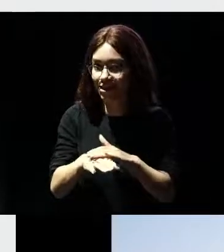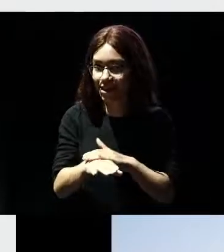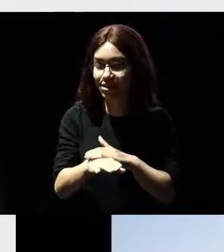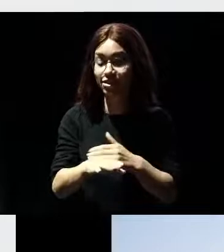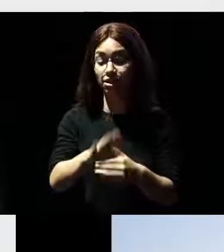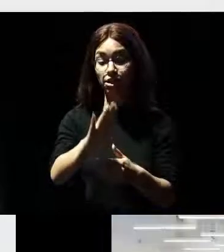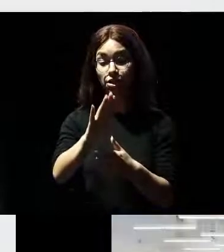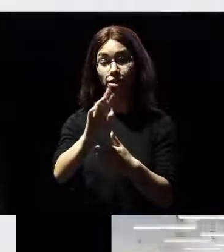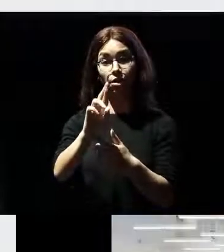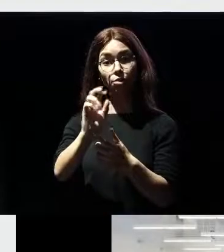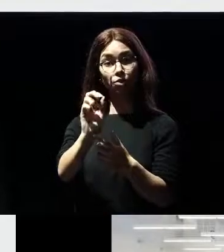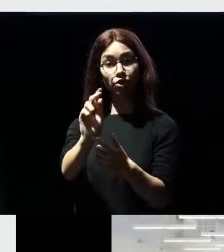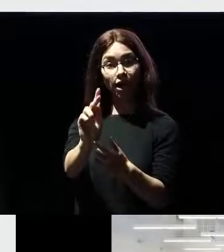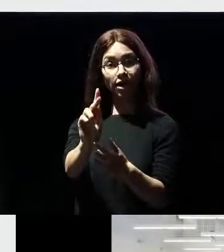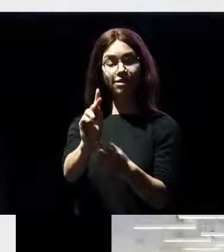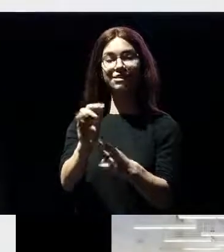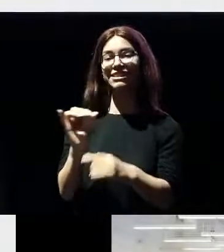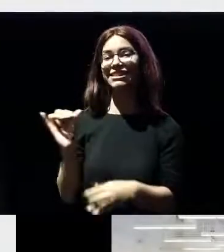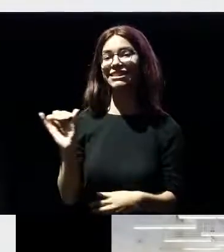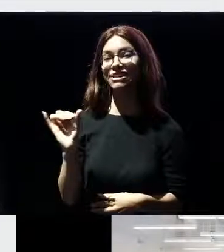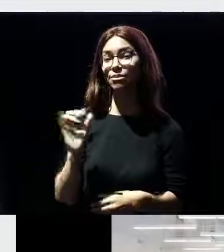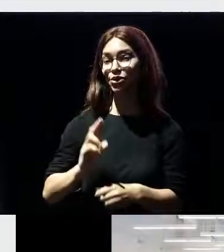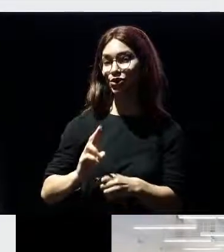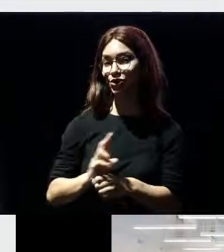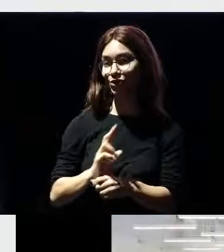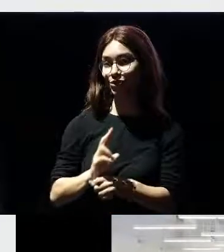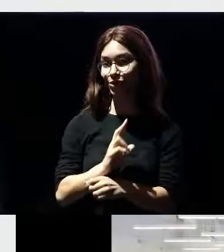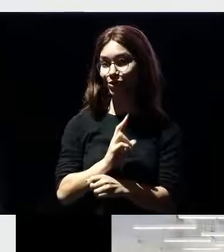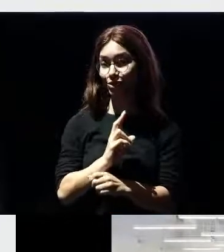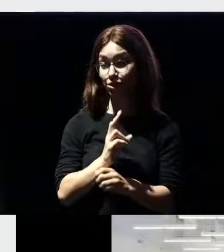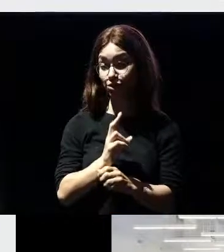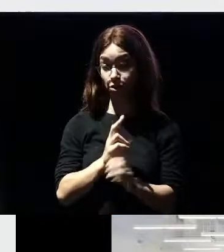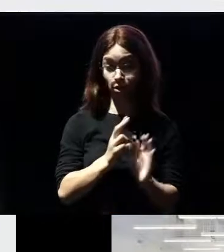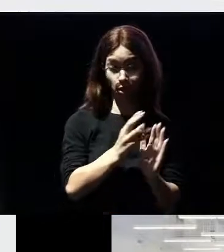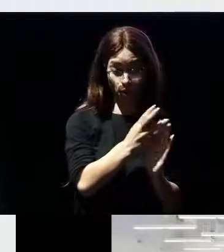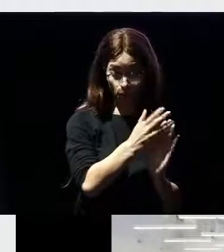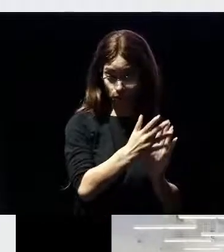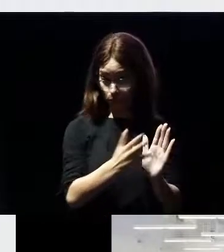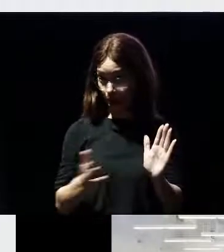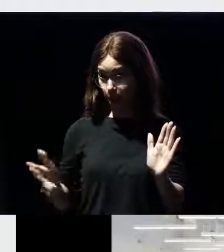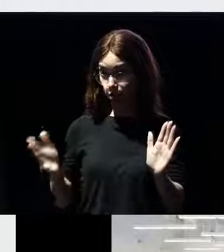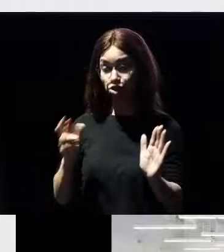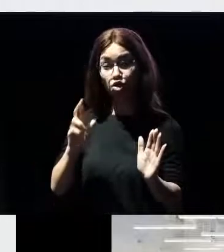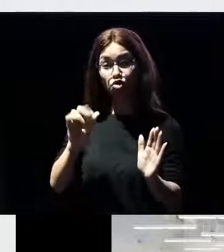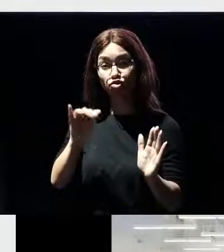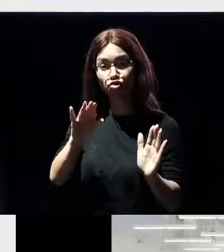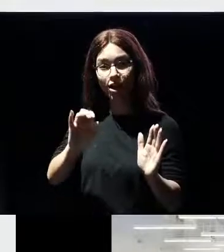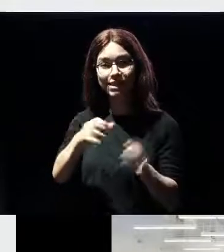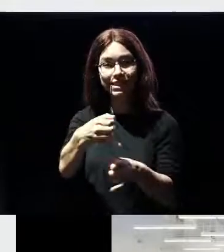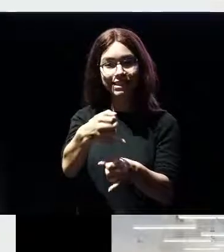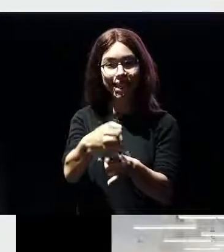brick is a similar brick that's used throughout the Rice campus